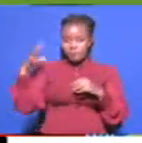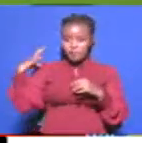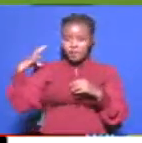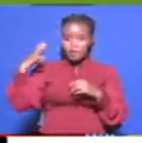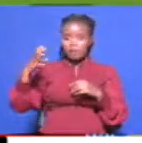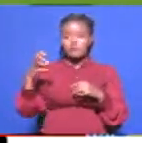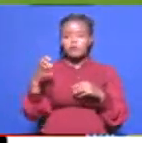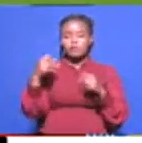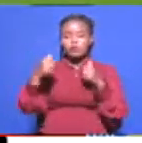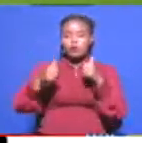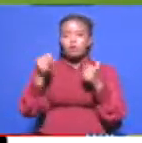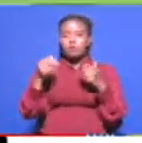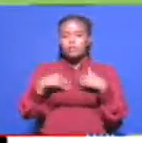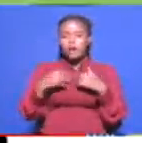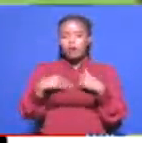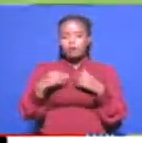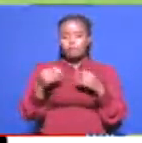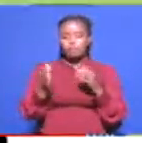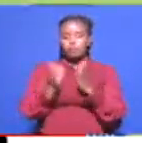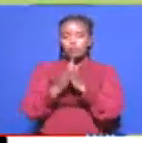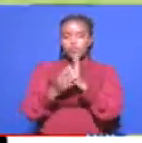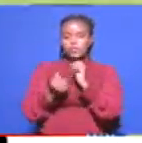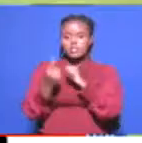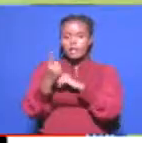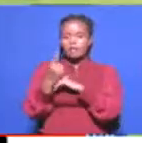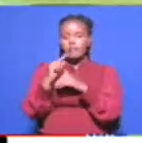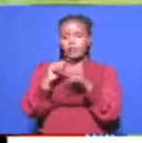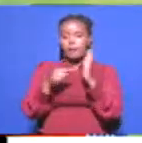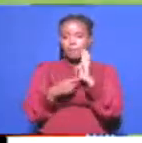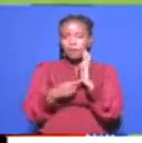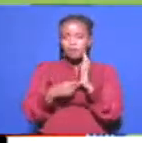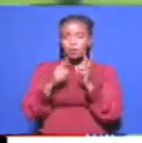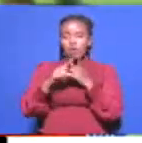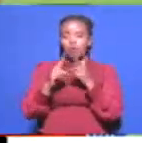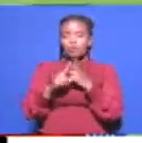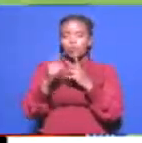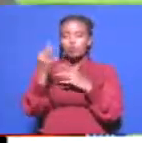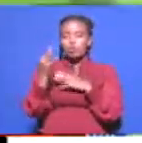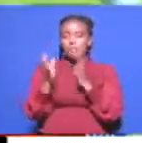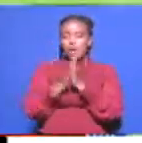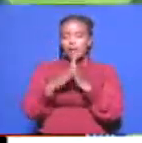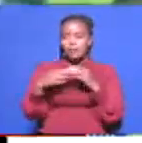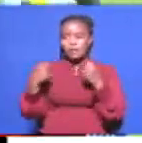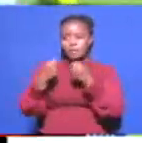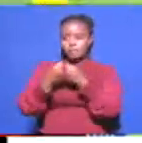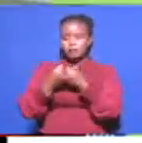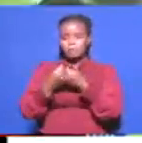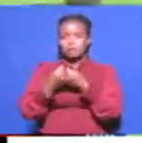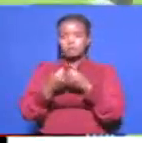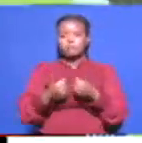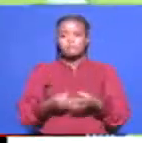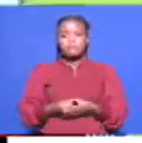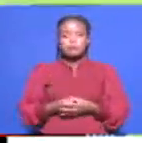the man of the match with 11 points from three penalties and a conversion.